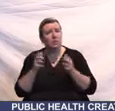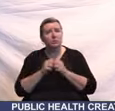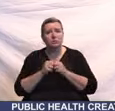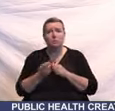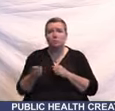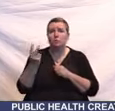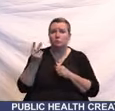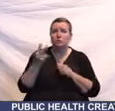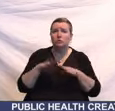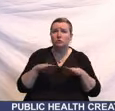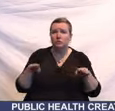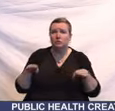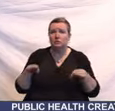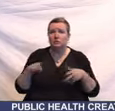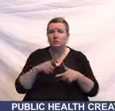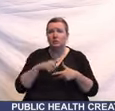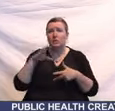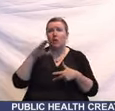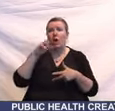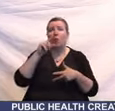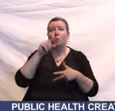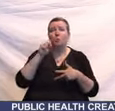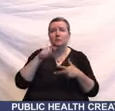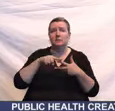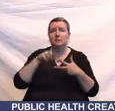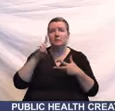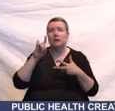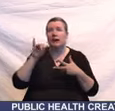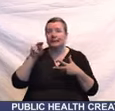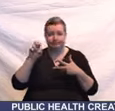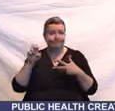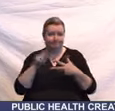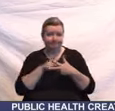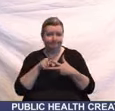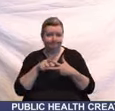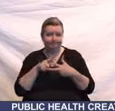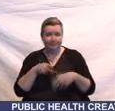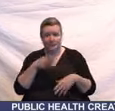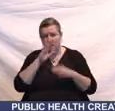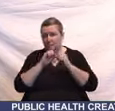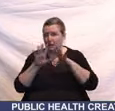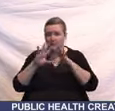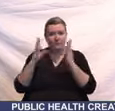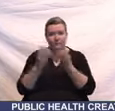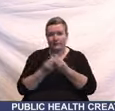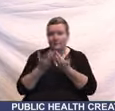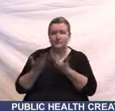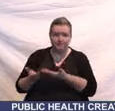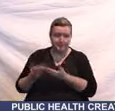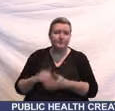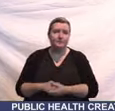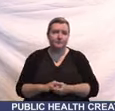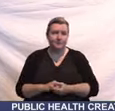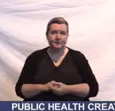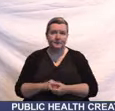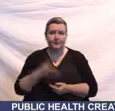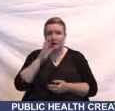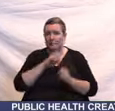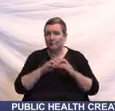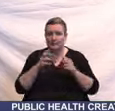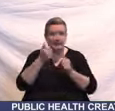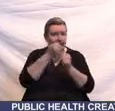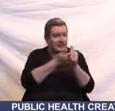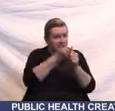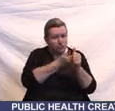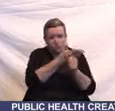God bless and watch over Clara and her memory and the family she left behind. And God bless each and every one who